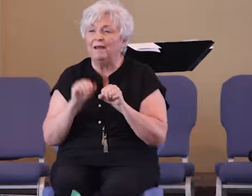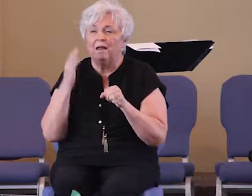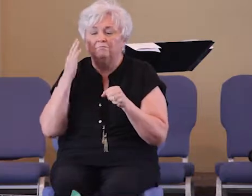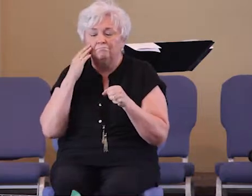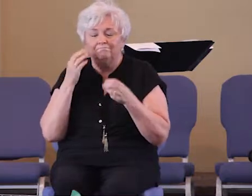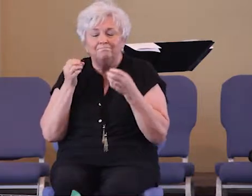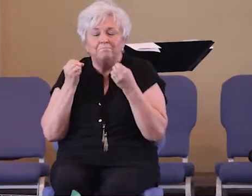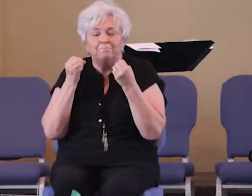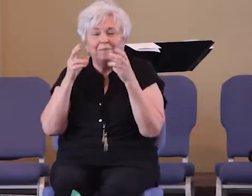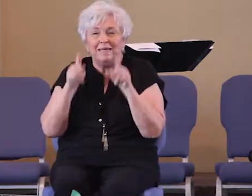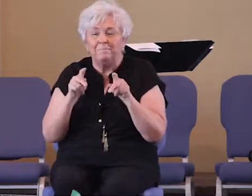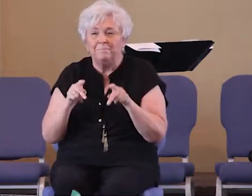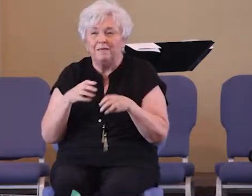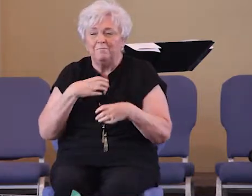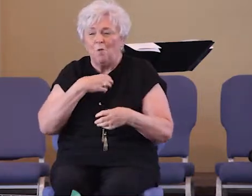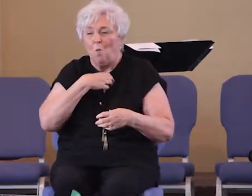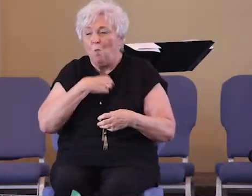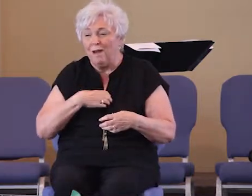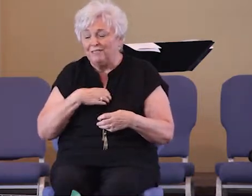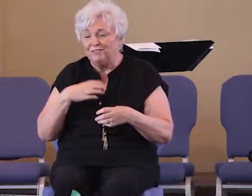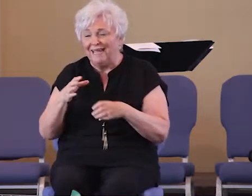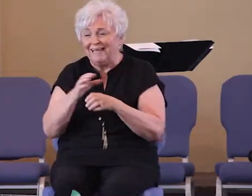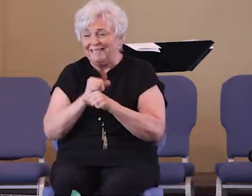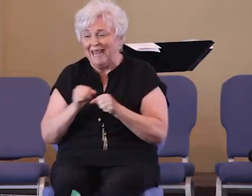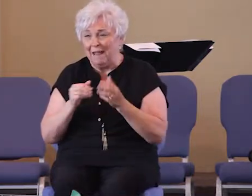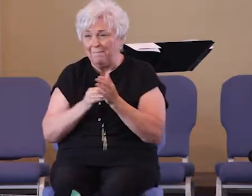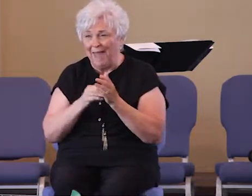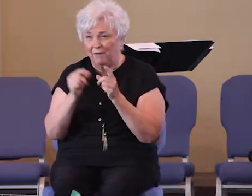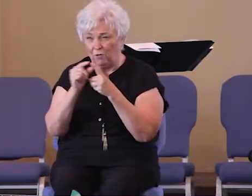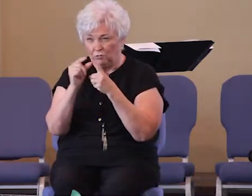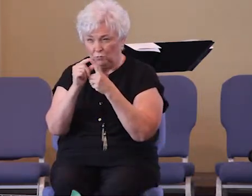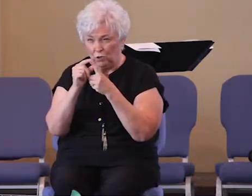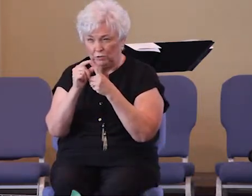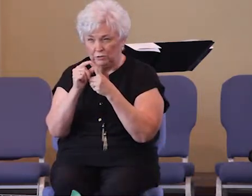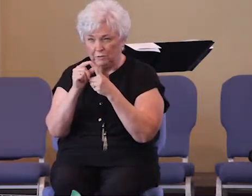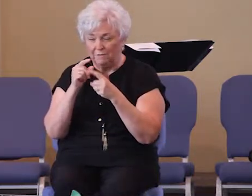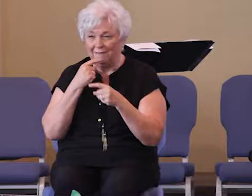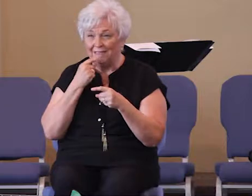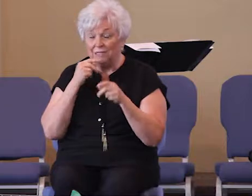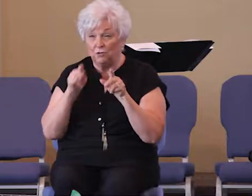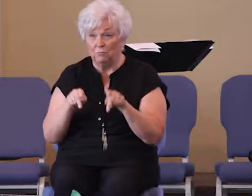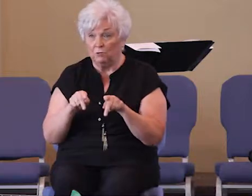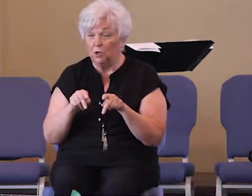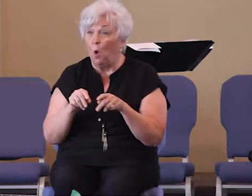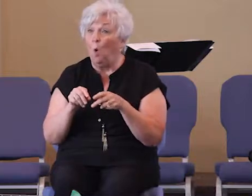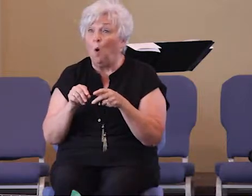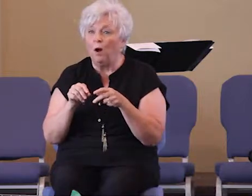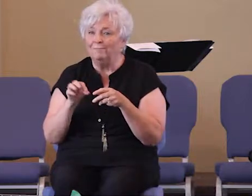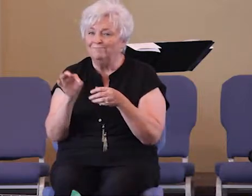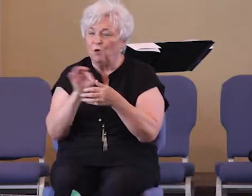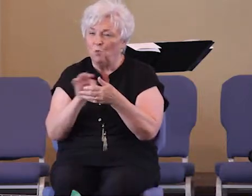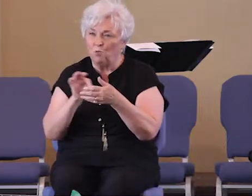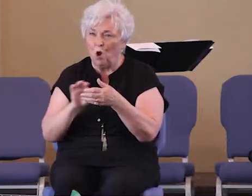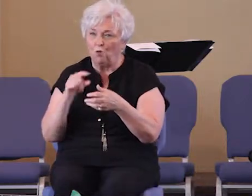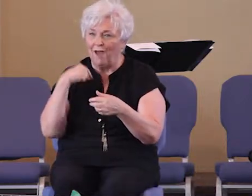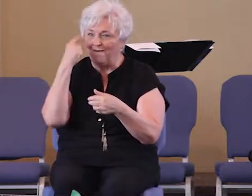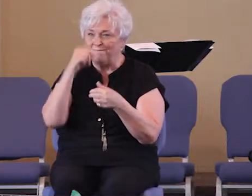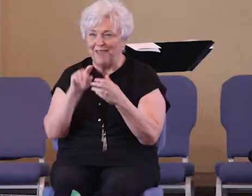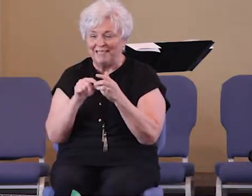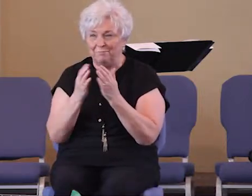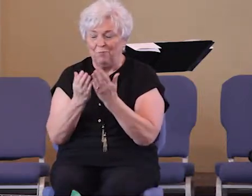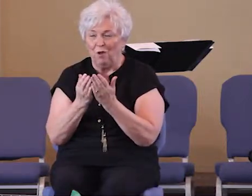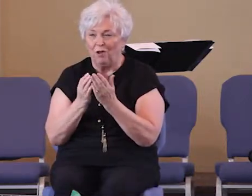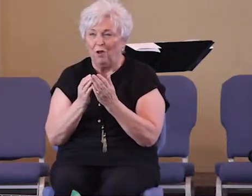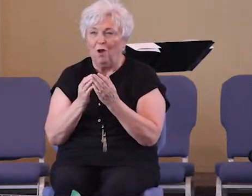could take back what they said to someone, or printed on Facebook or Instagram a picture they took,